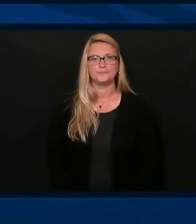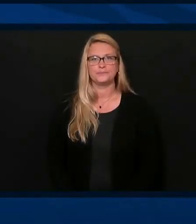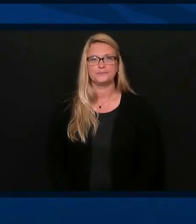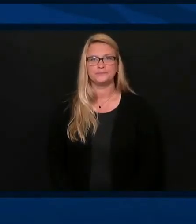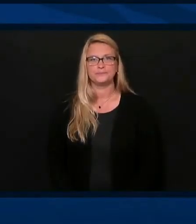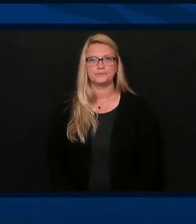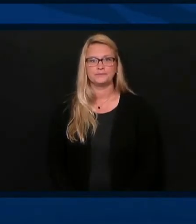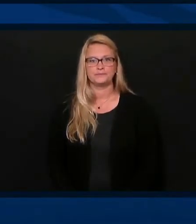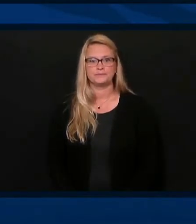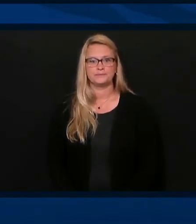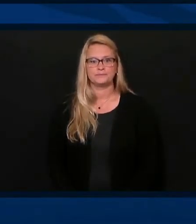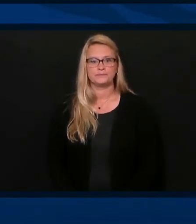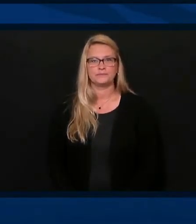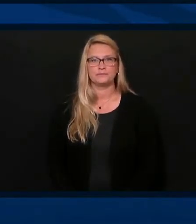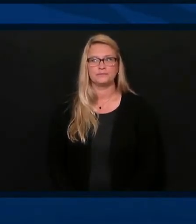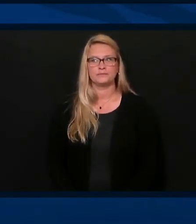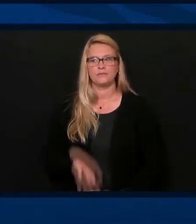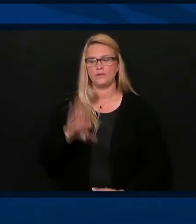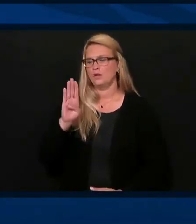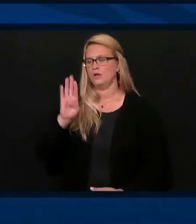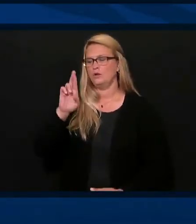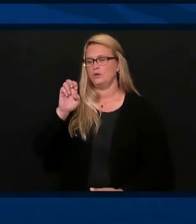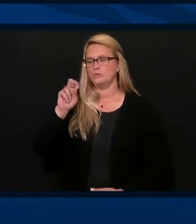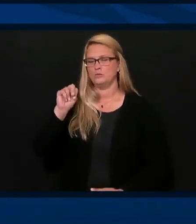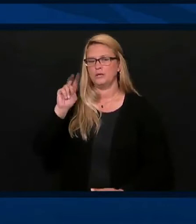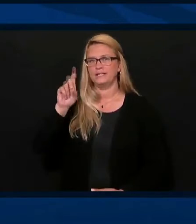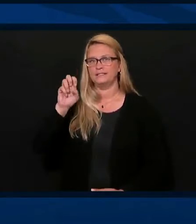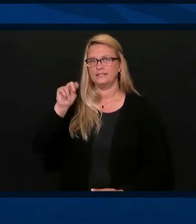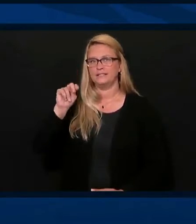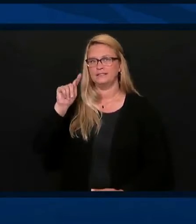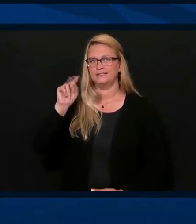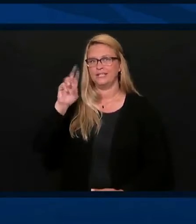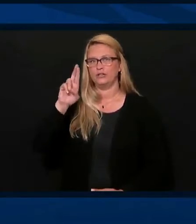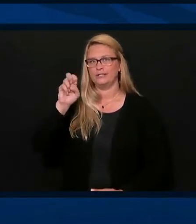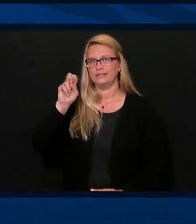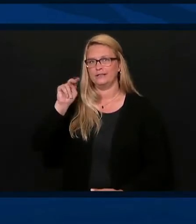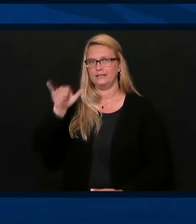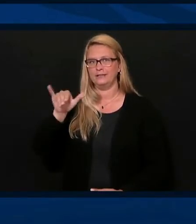All right, thank you, Stephen. Next to Brendan Tierney with WSAZ.